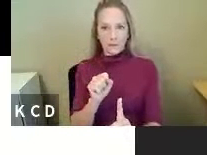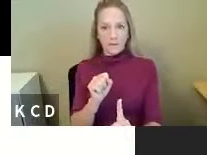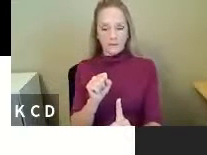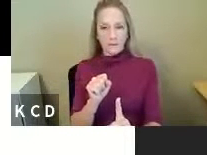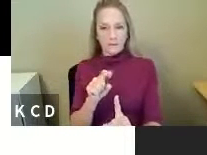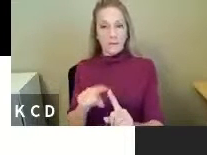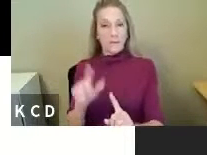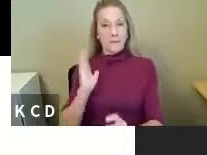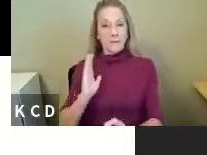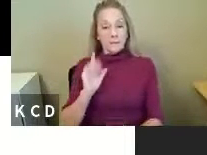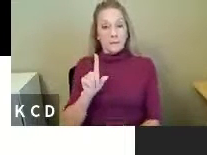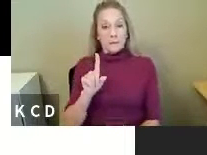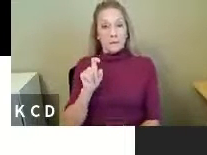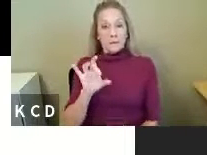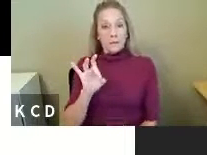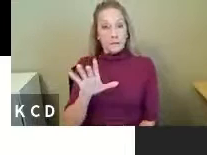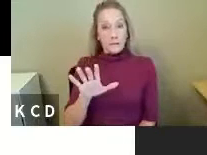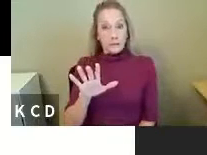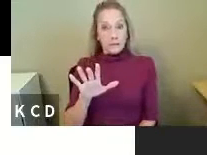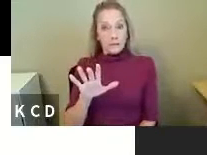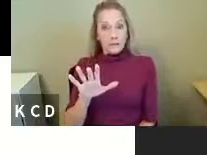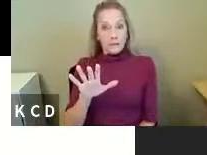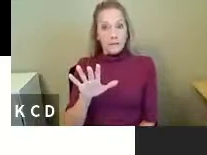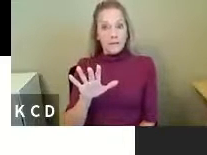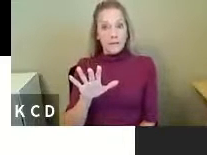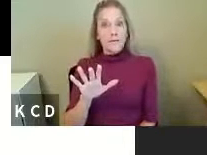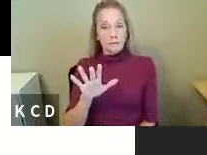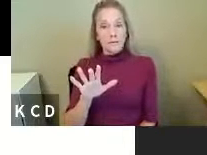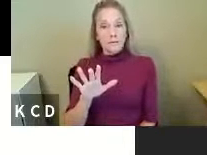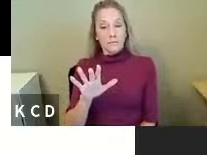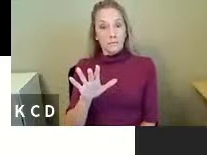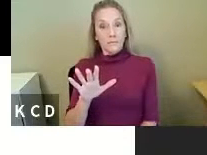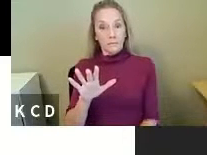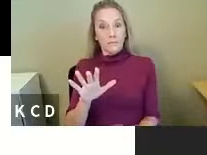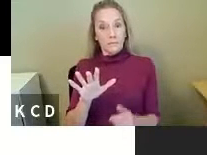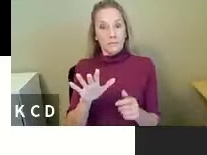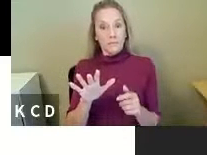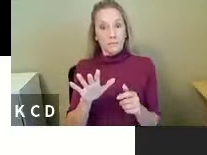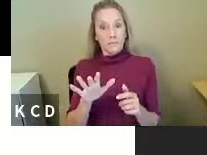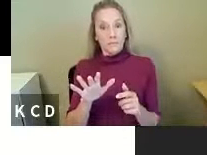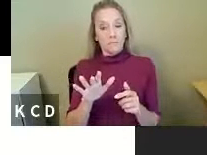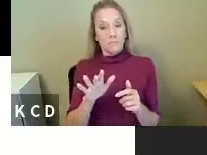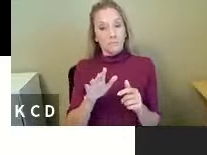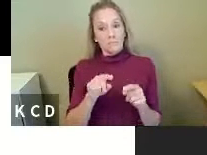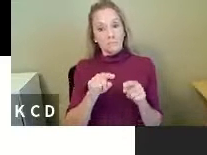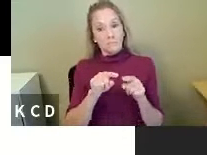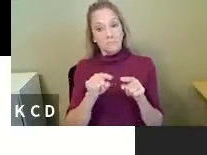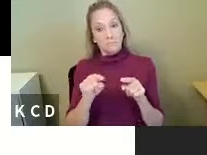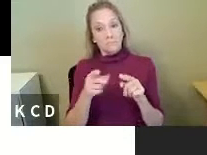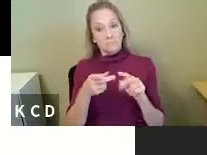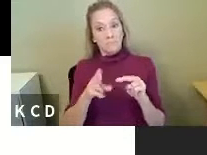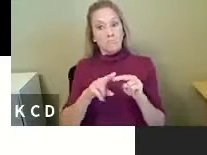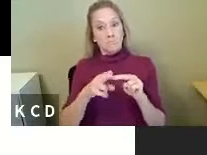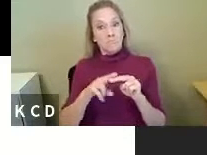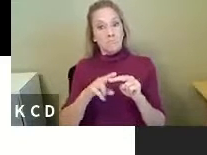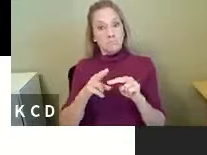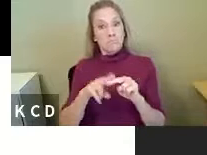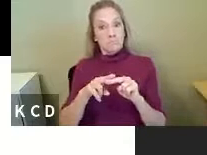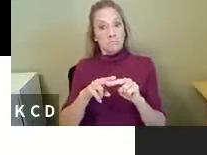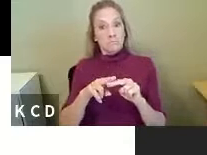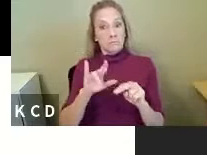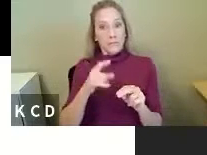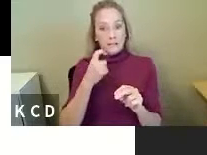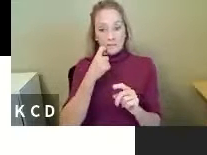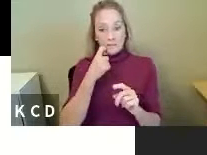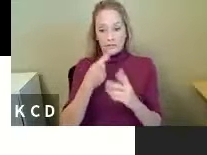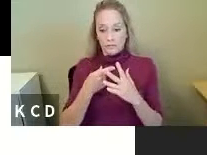previously we've been at 185, and there's been a significant steady increase really since that had just started